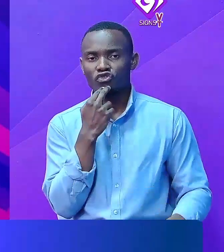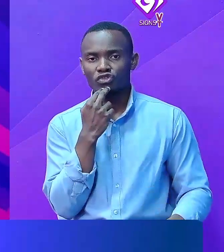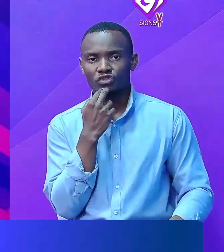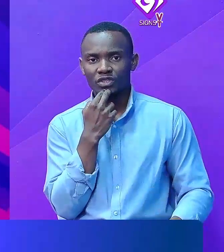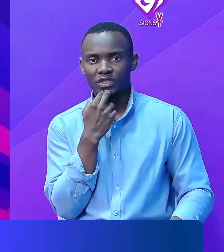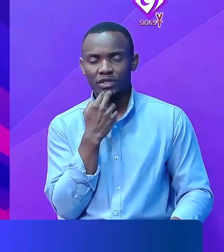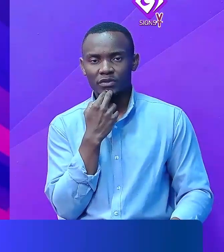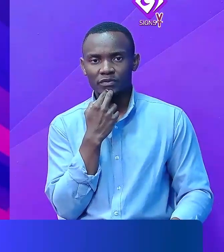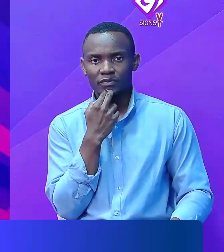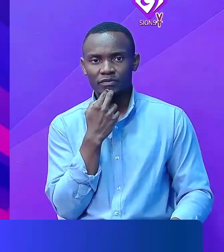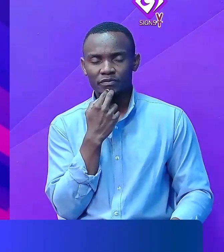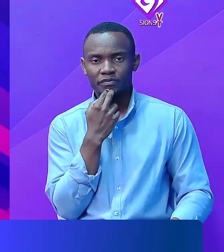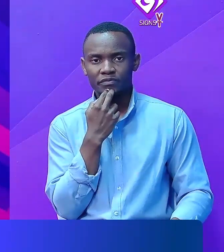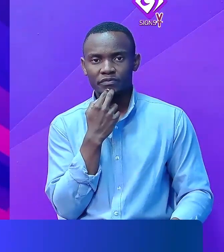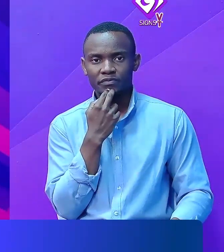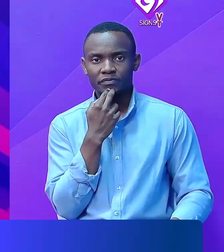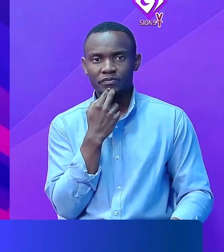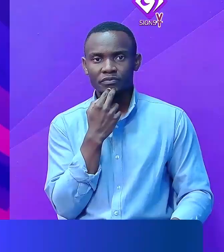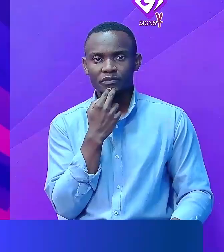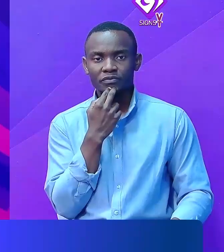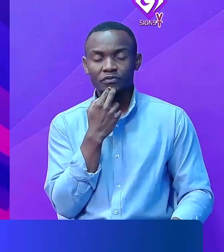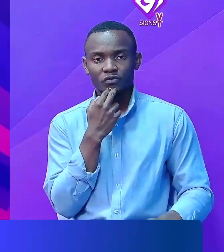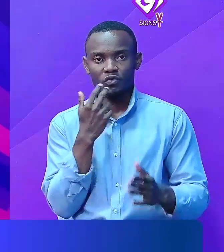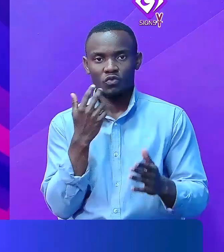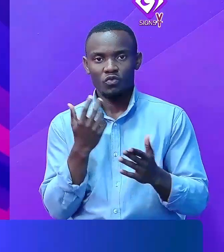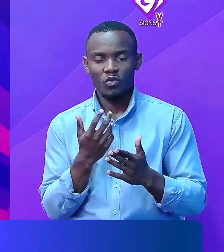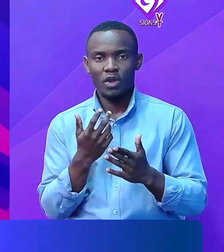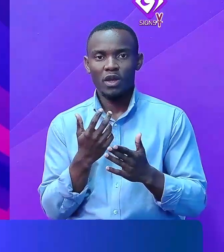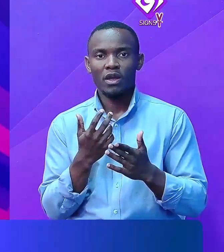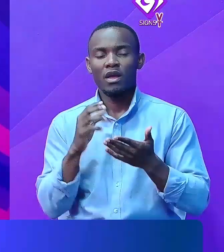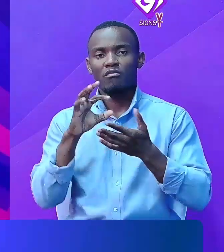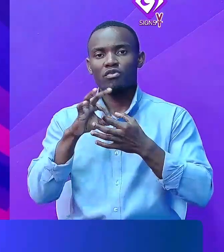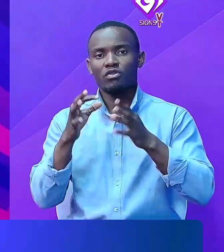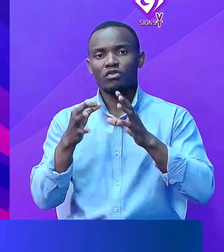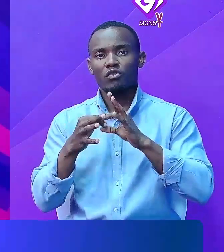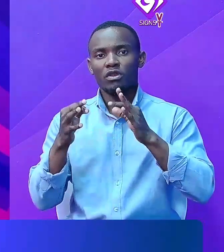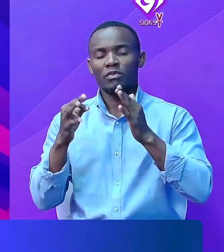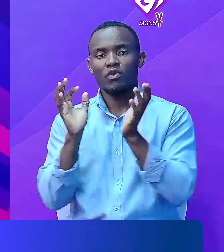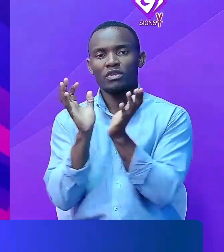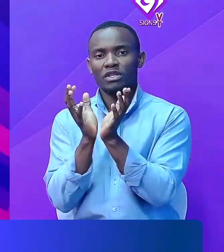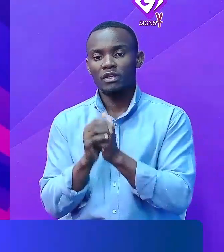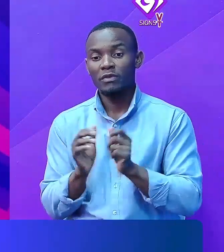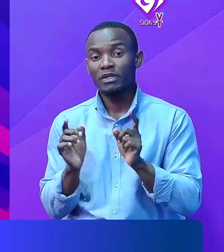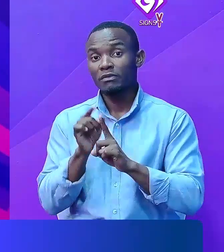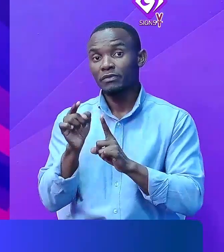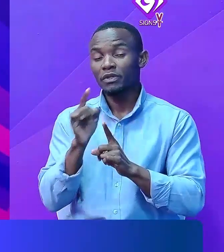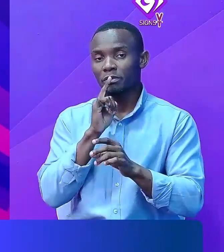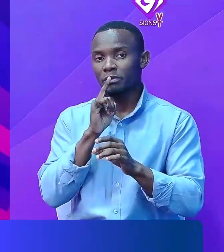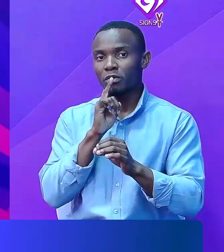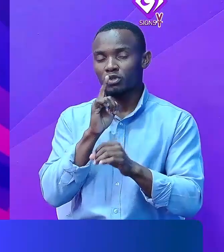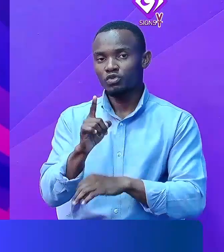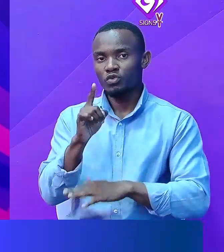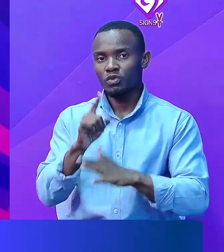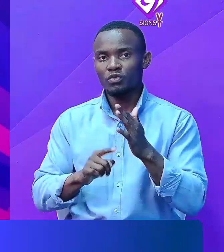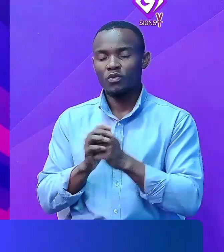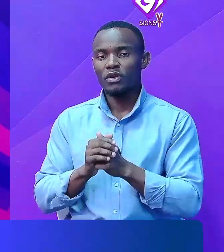Ouattara Mbimpe Olympic Stadium in Abidjan. Now, the win assured Ivory Coast's return to the World